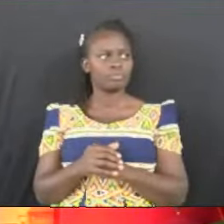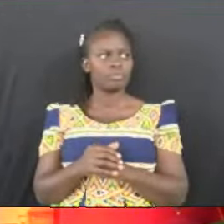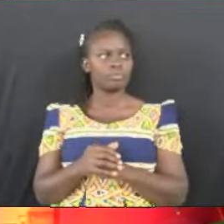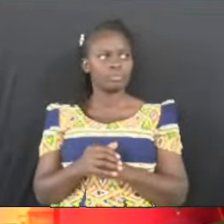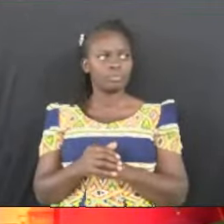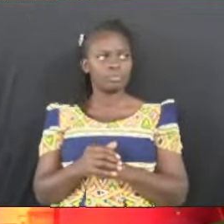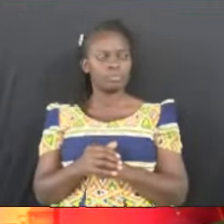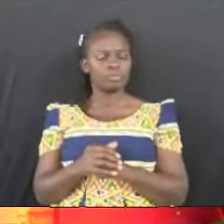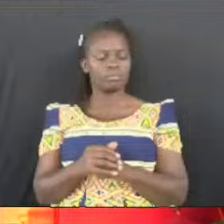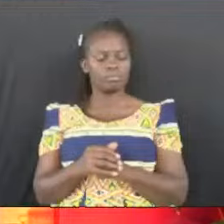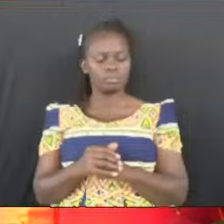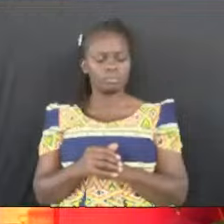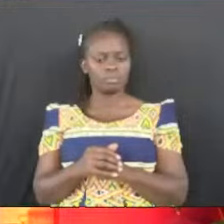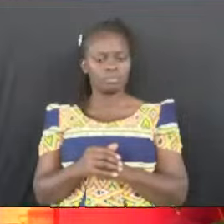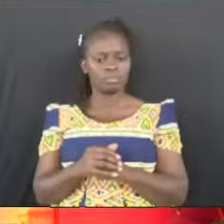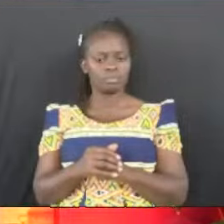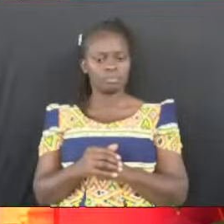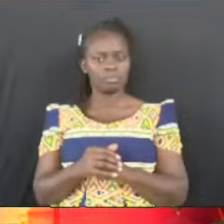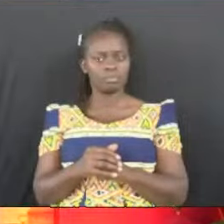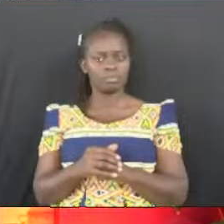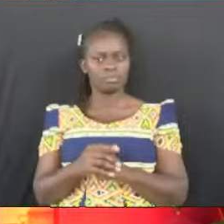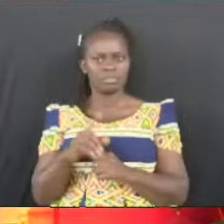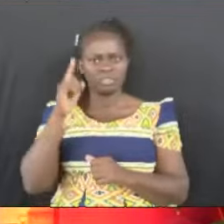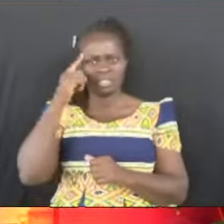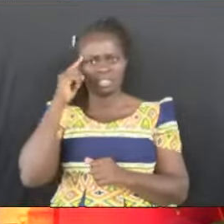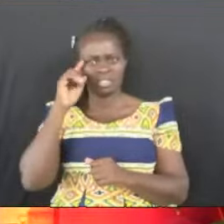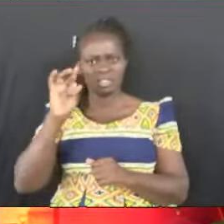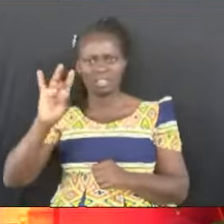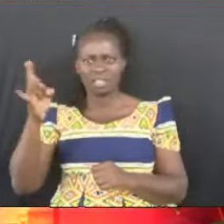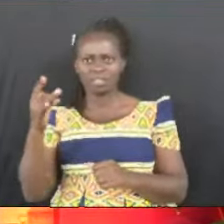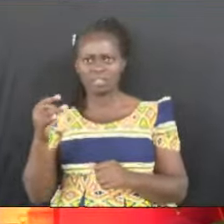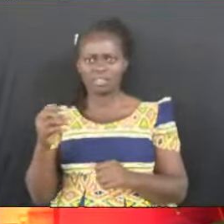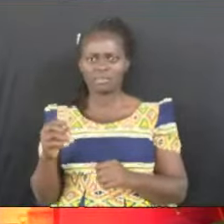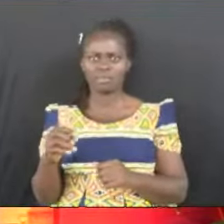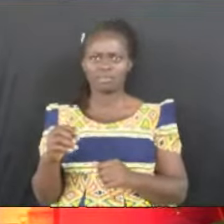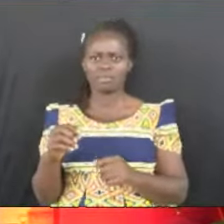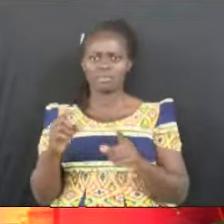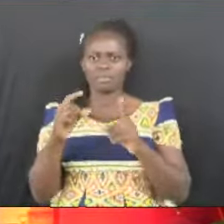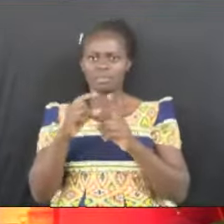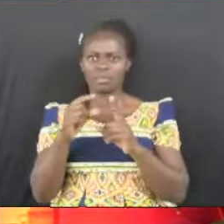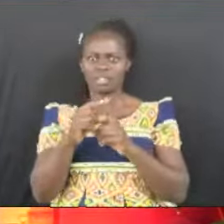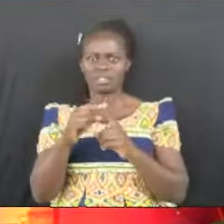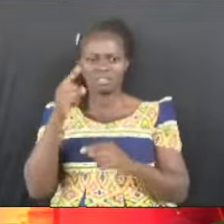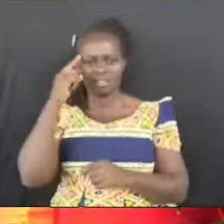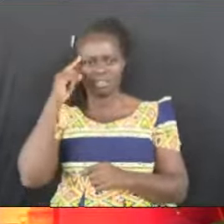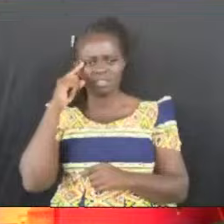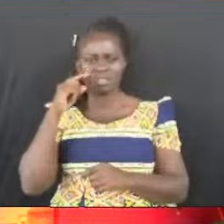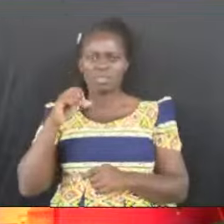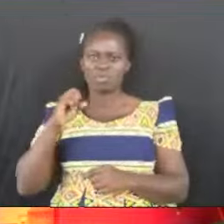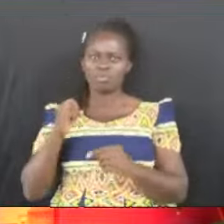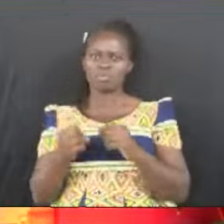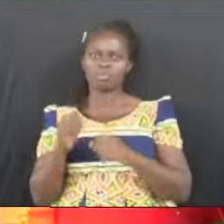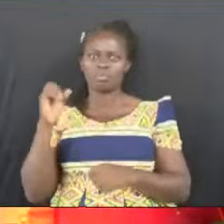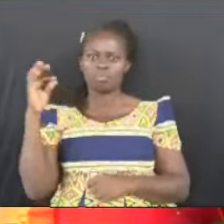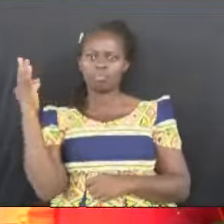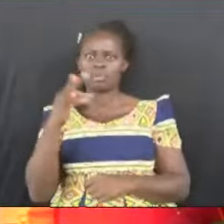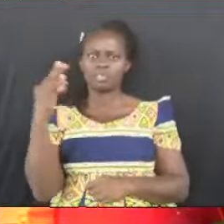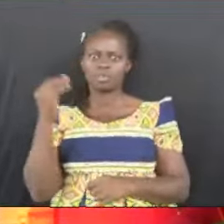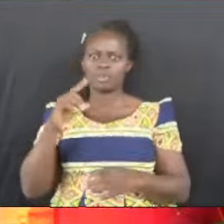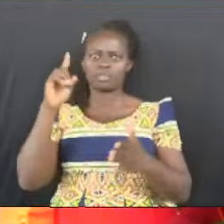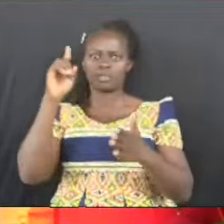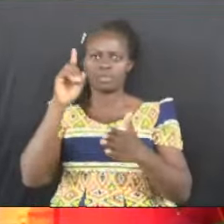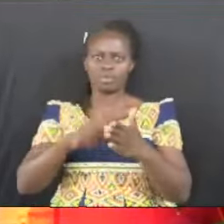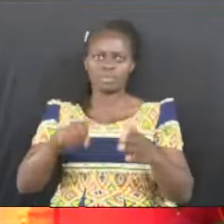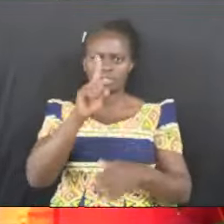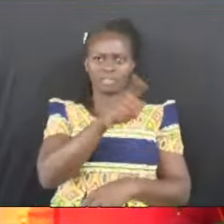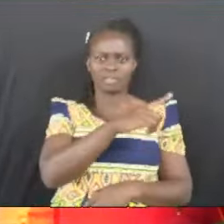terrorists who think that the Adventist message is always about what's wrong with other people. It is not that. The Adventist